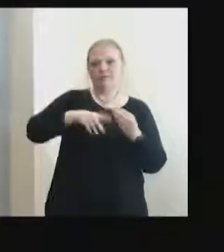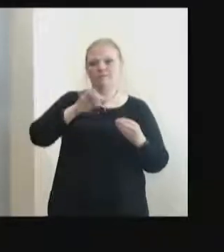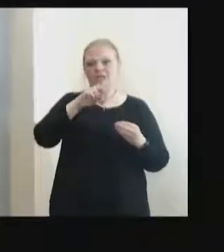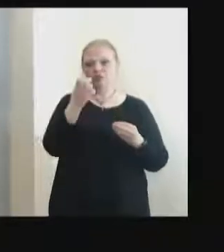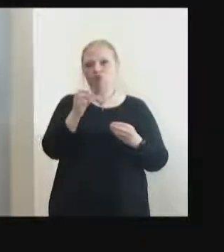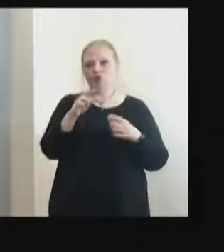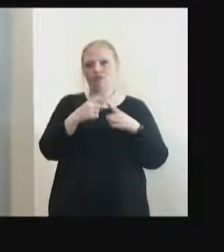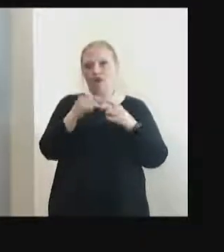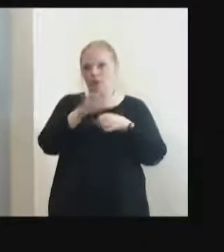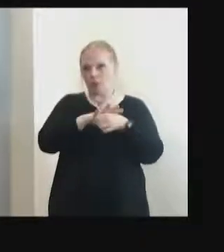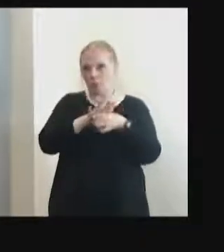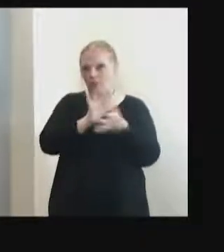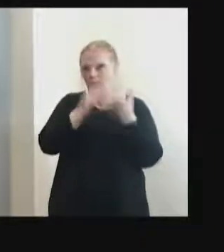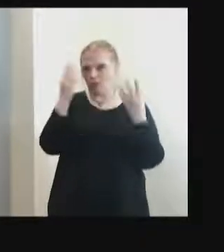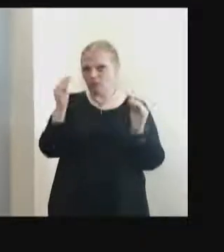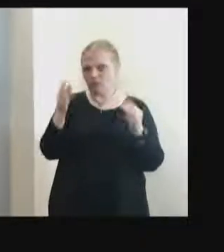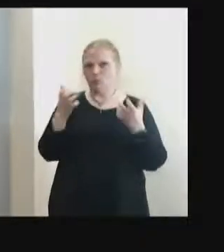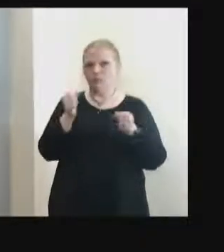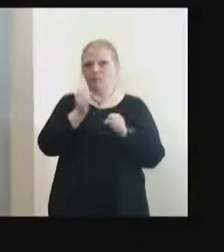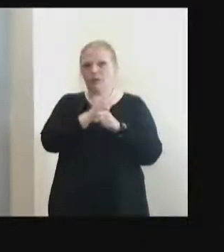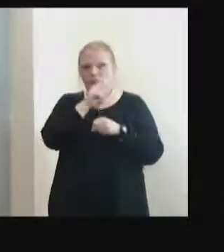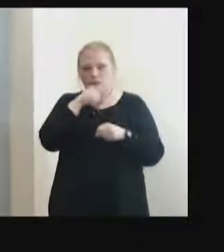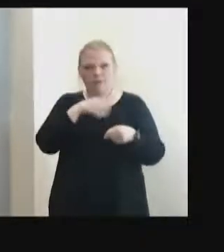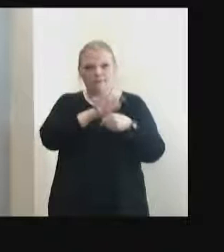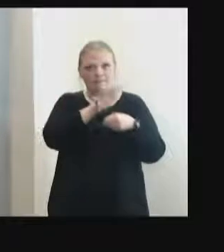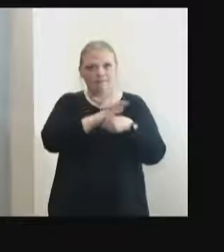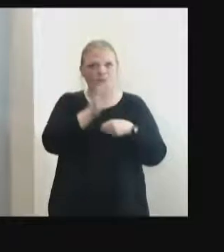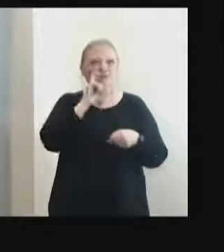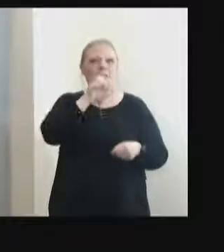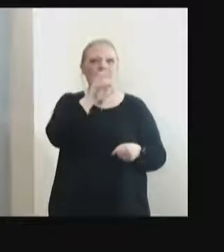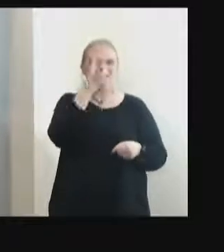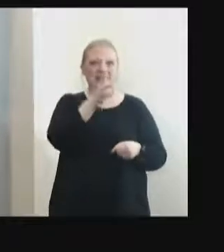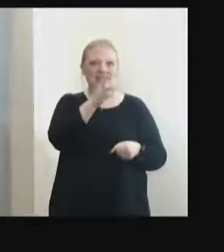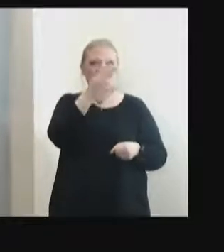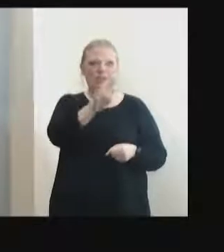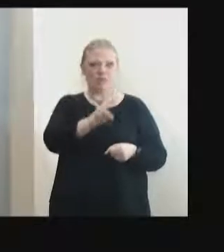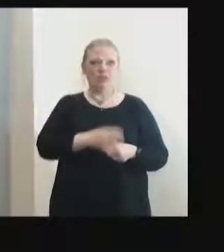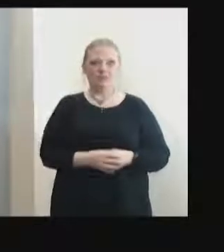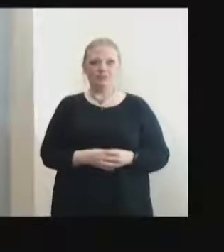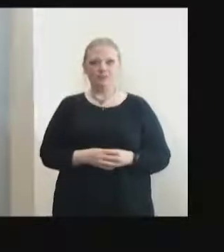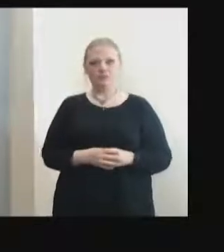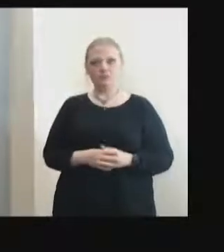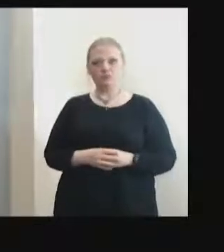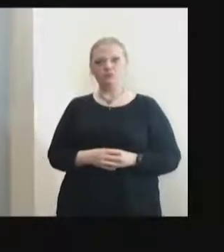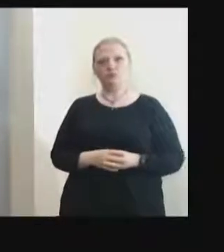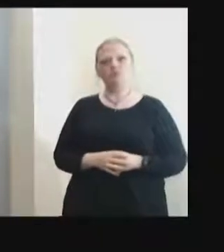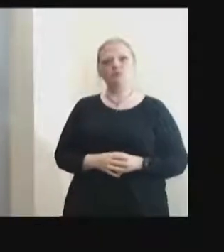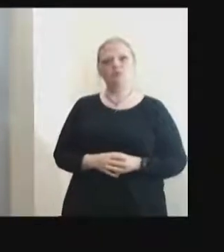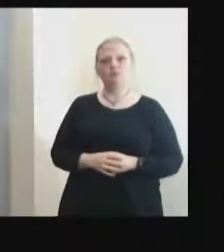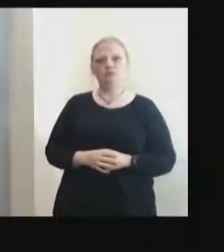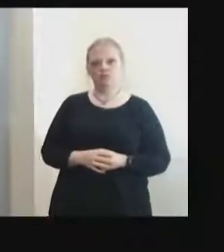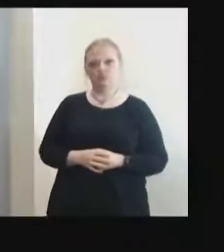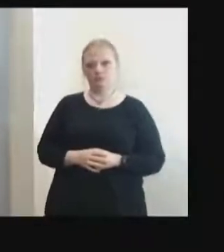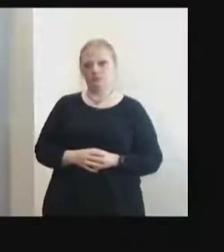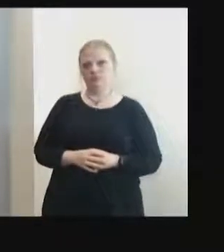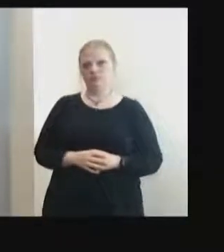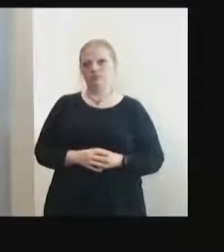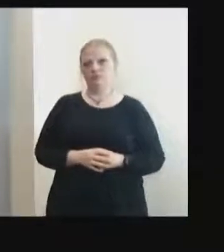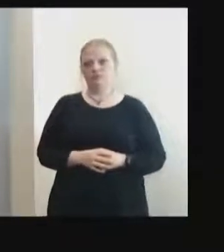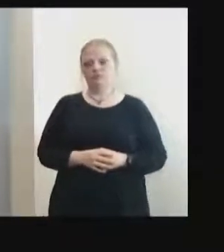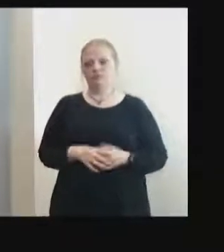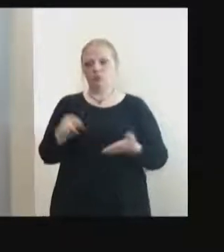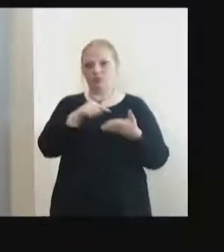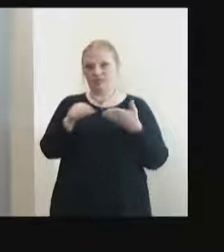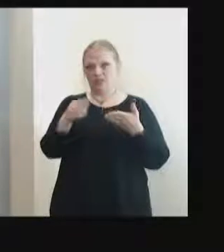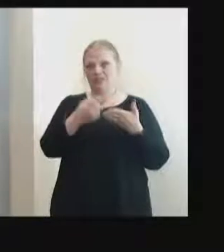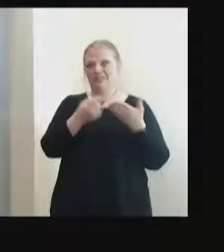so we want to make sure we have enough doses to get to all the 16 and 17-year-olds. So this coming week and